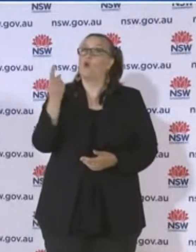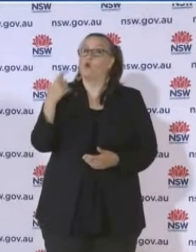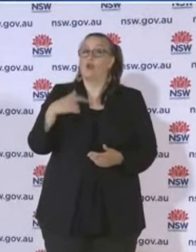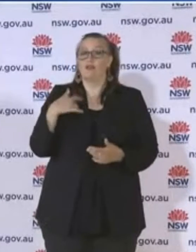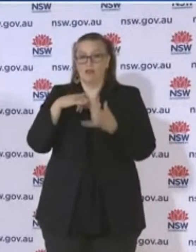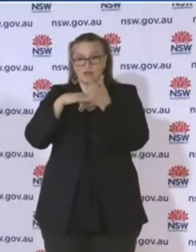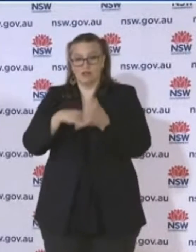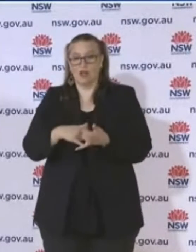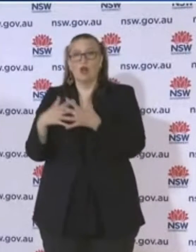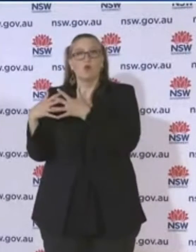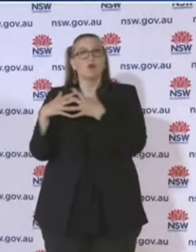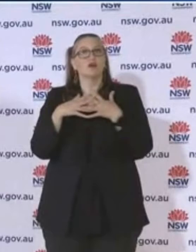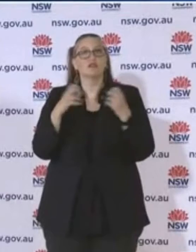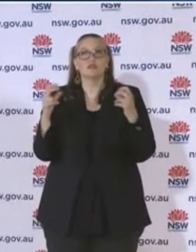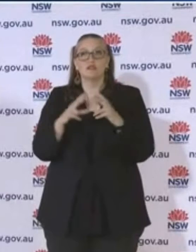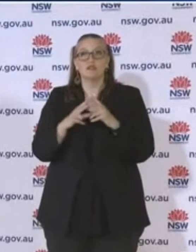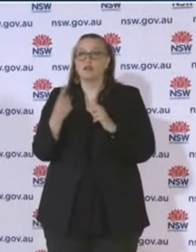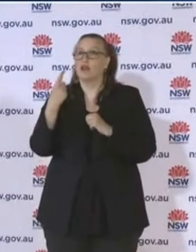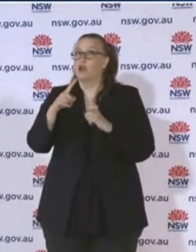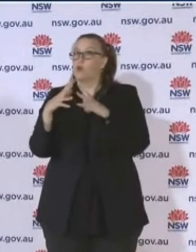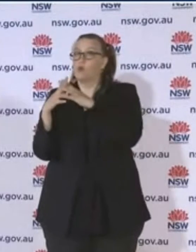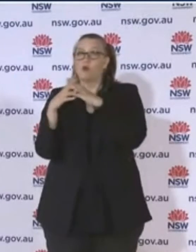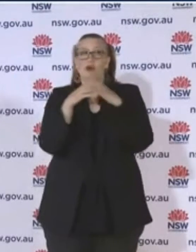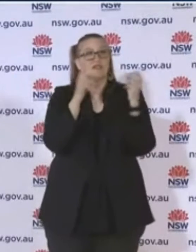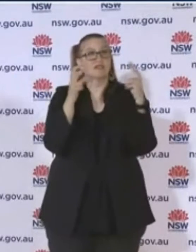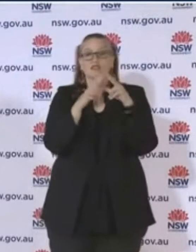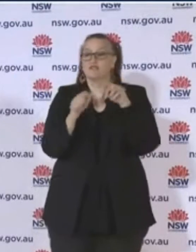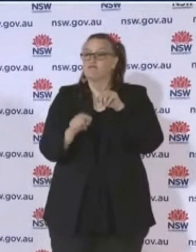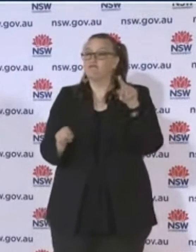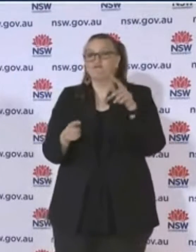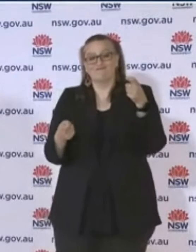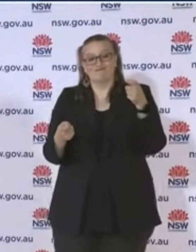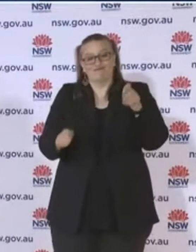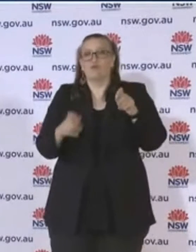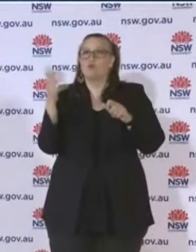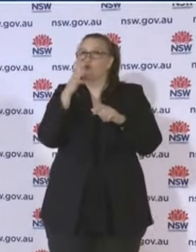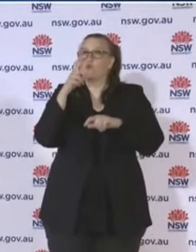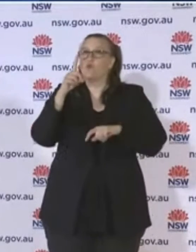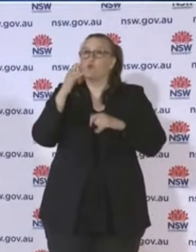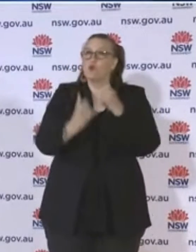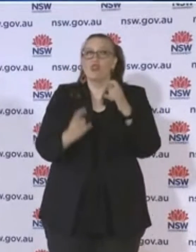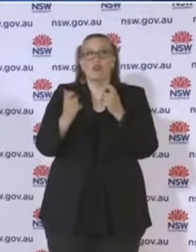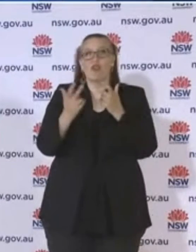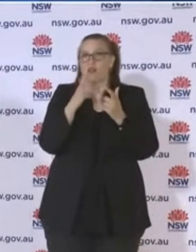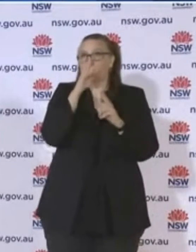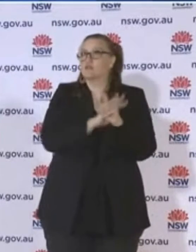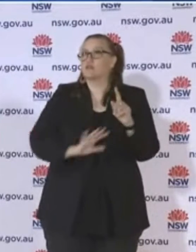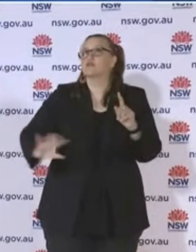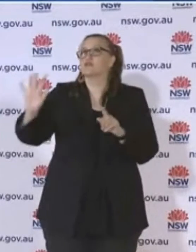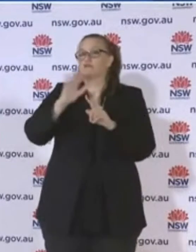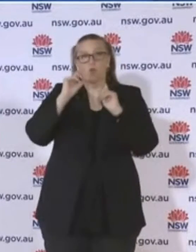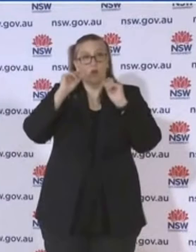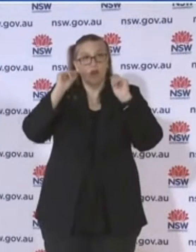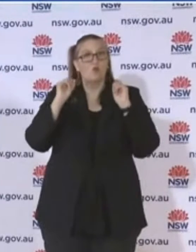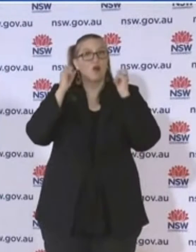strict lockdown conditions, and that we are mindful of that and also mindful of what we can do to relieve the stress